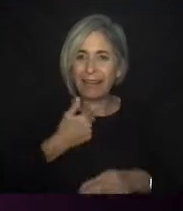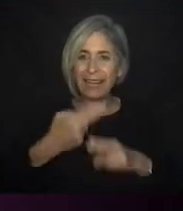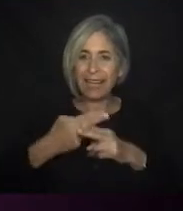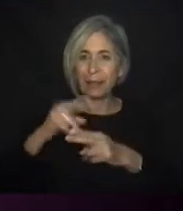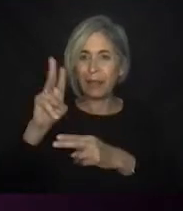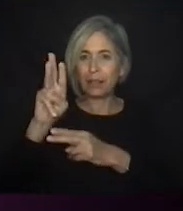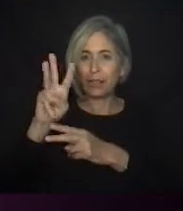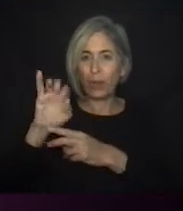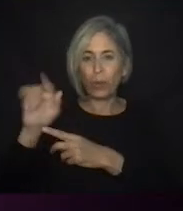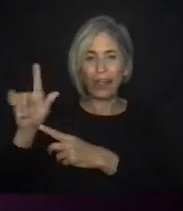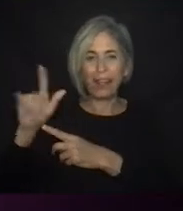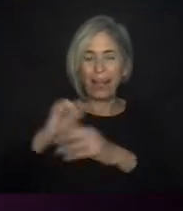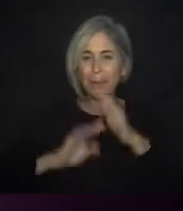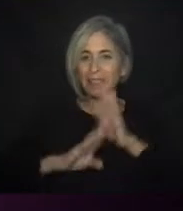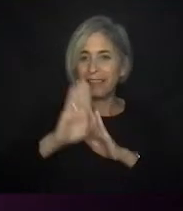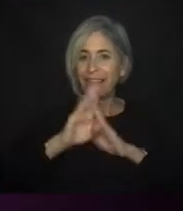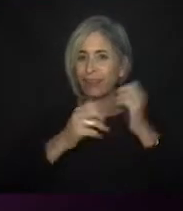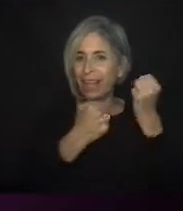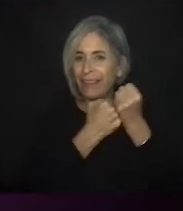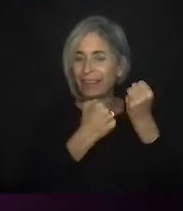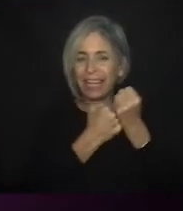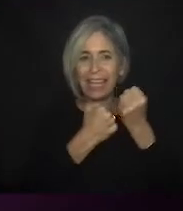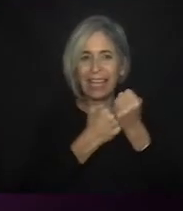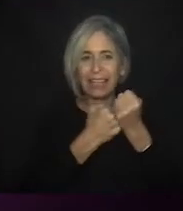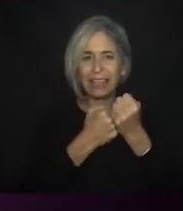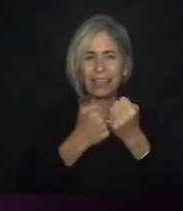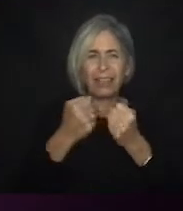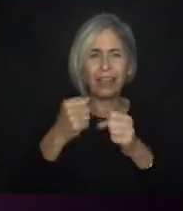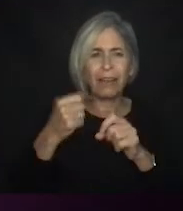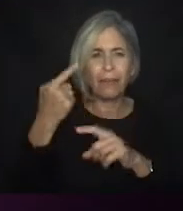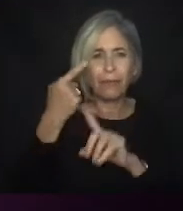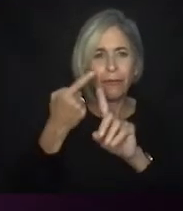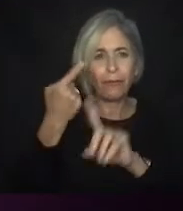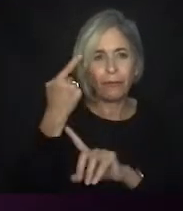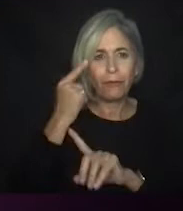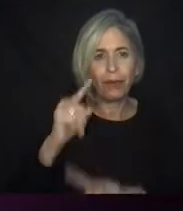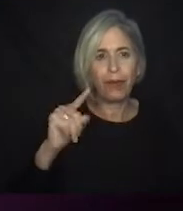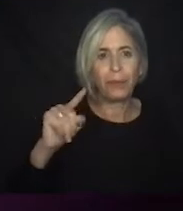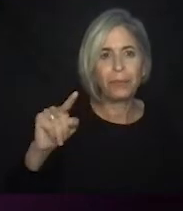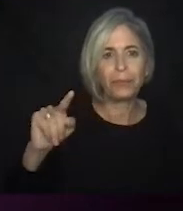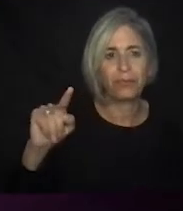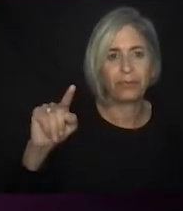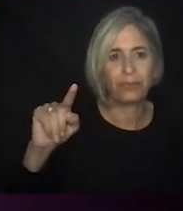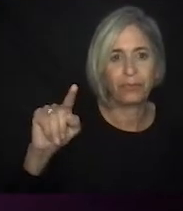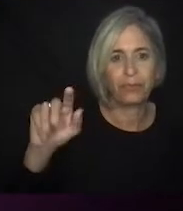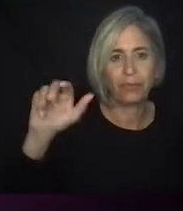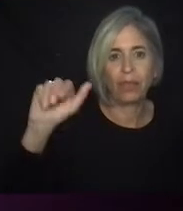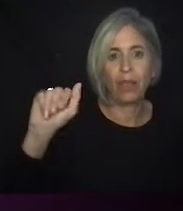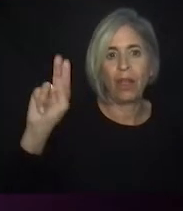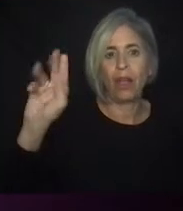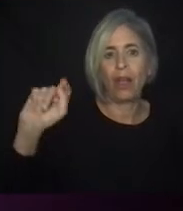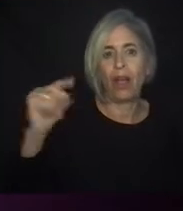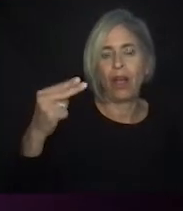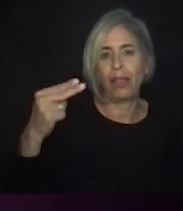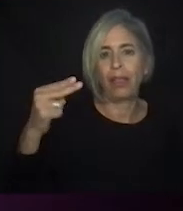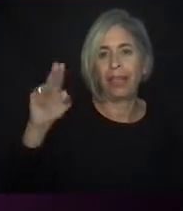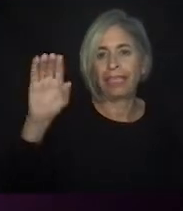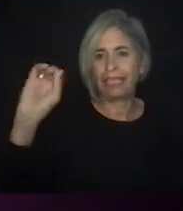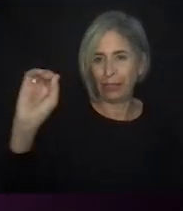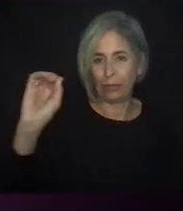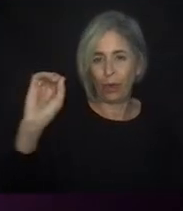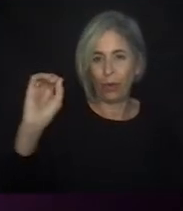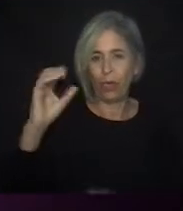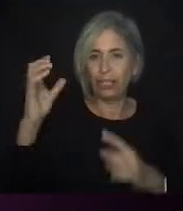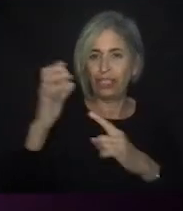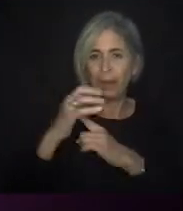is Will. I'm a developer advocate at Auth0. I'm also an egghead instructor, a technical writer, and a champion